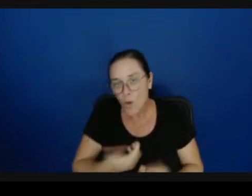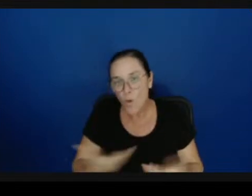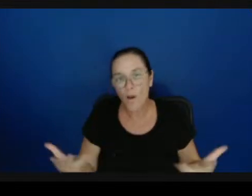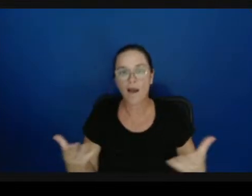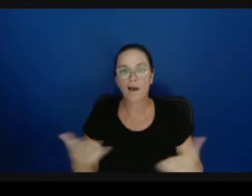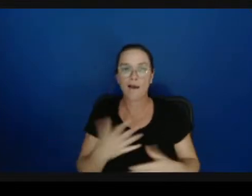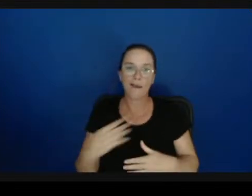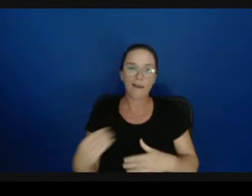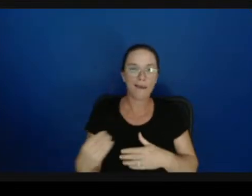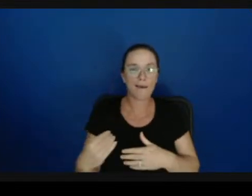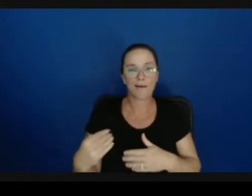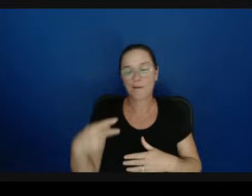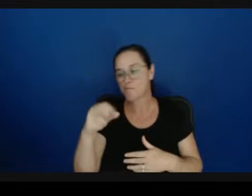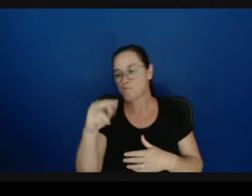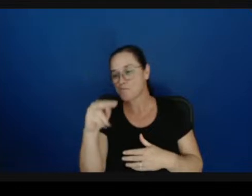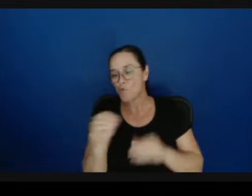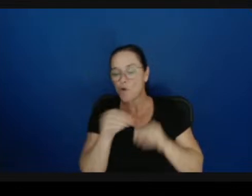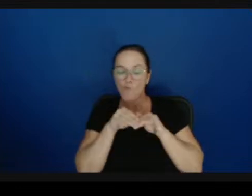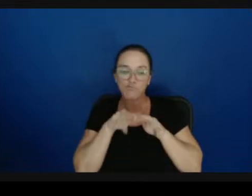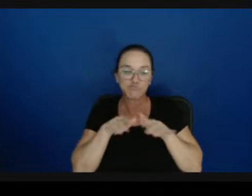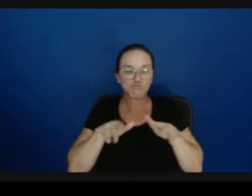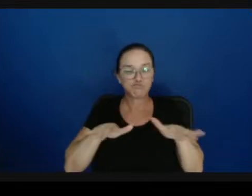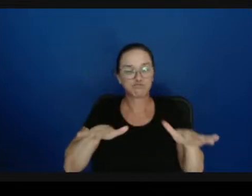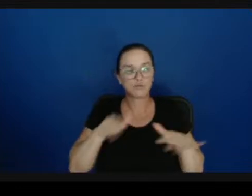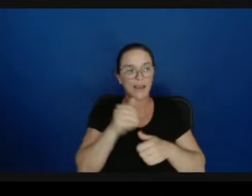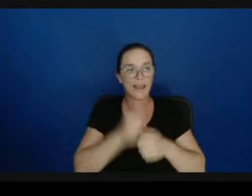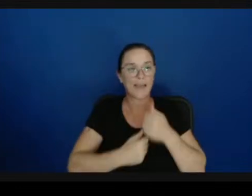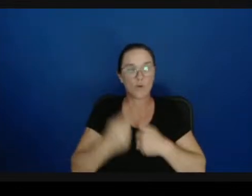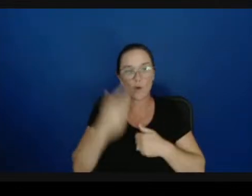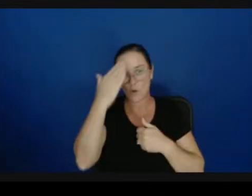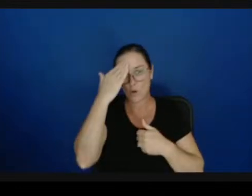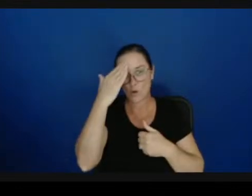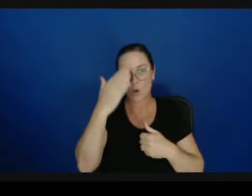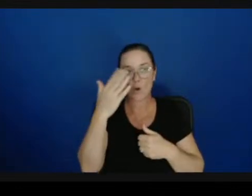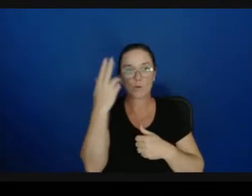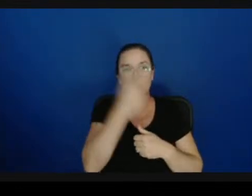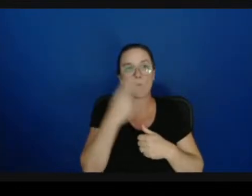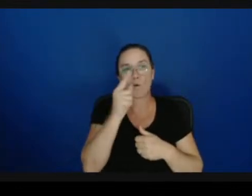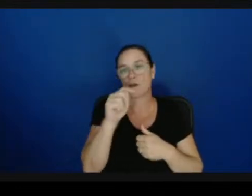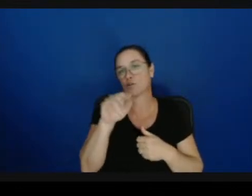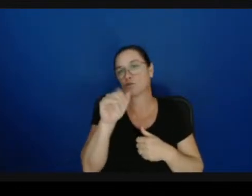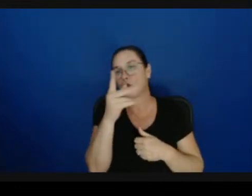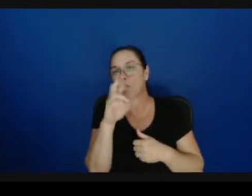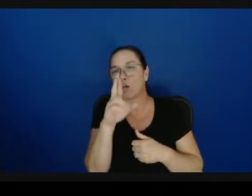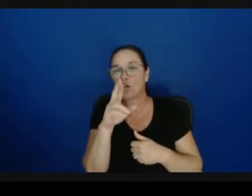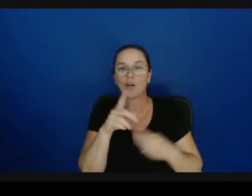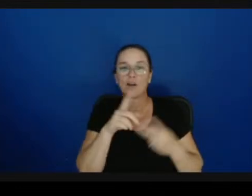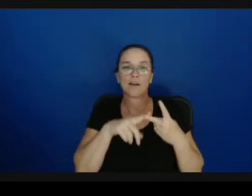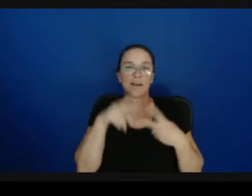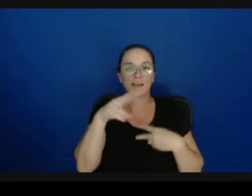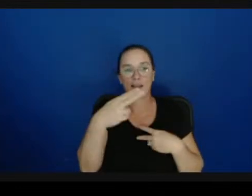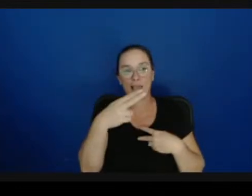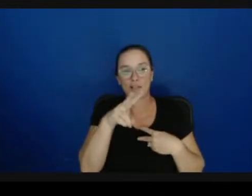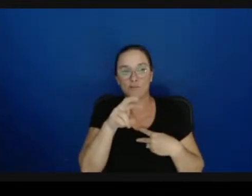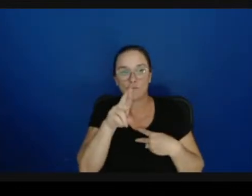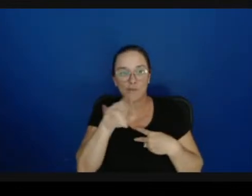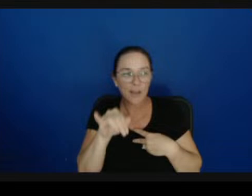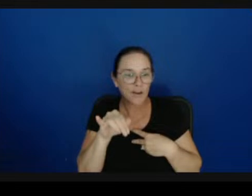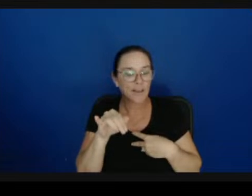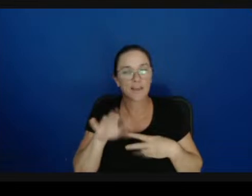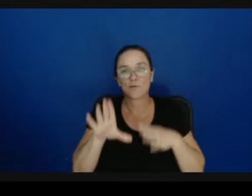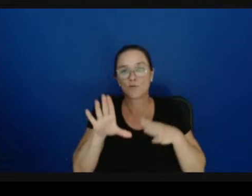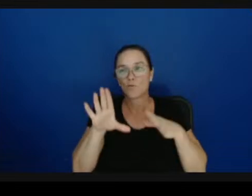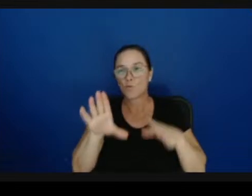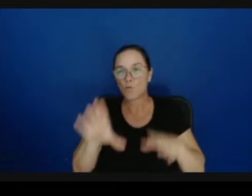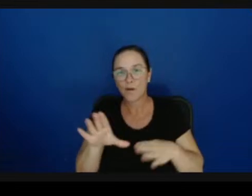to everybody. Everybody knows Hawaii Tracker and HVERI and all the work that we do. And it was great to listen to all of them